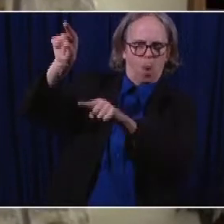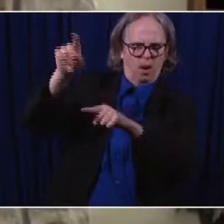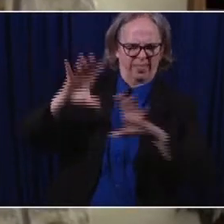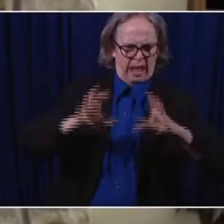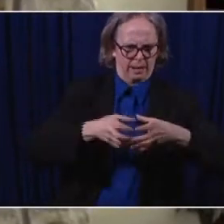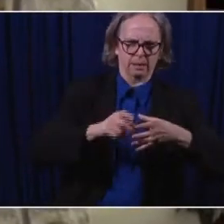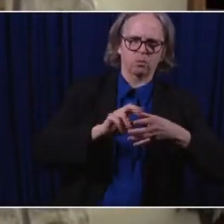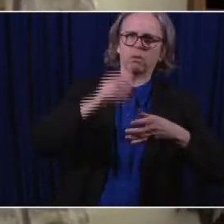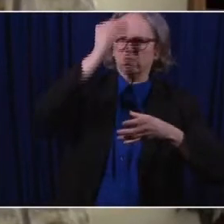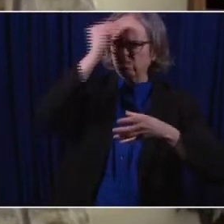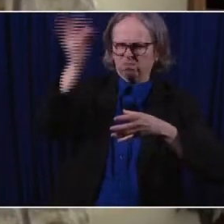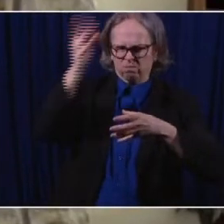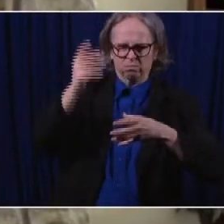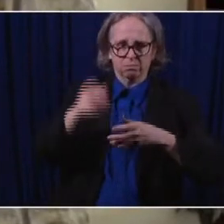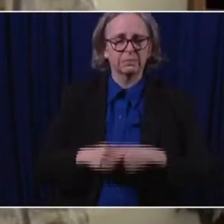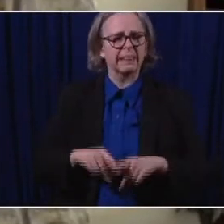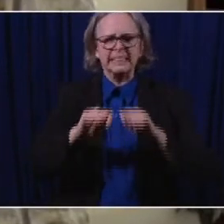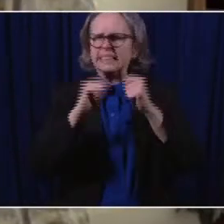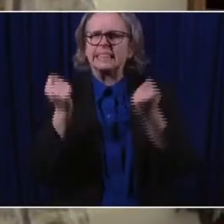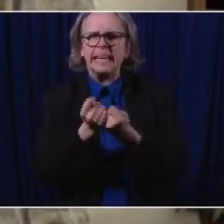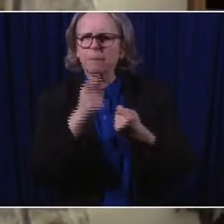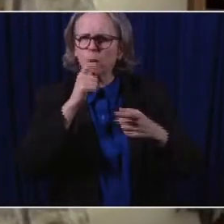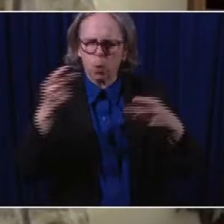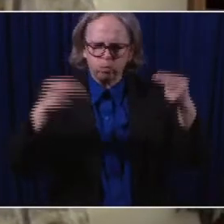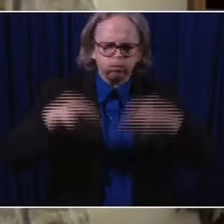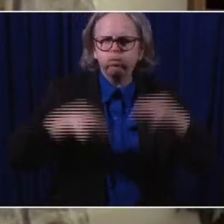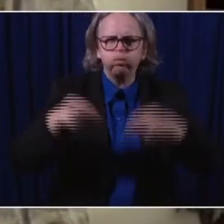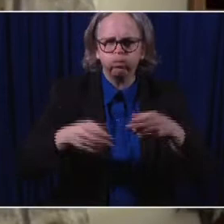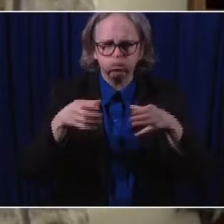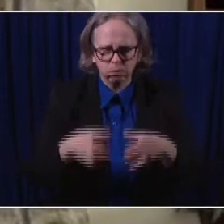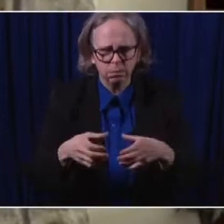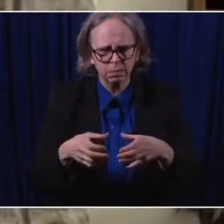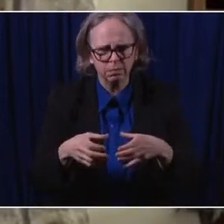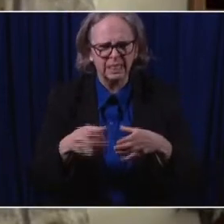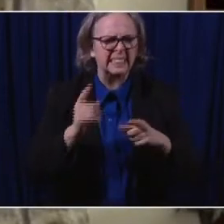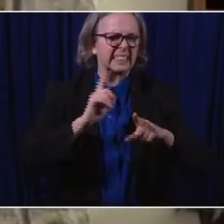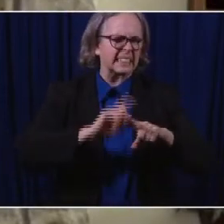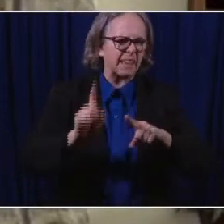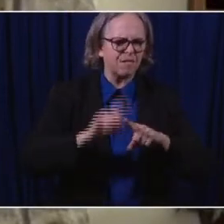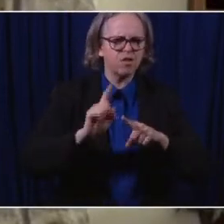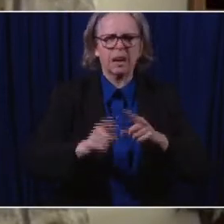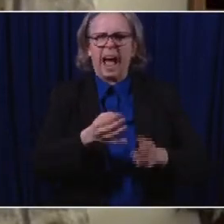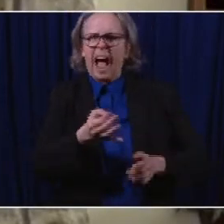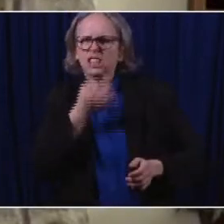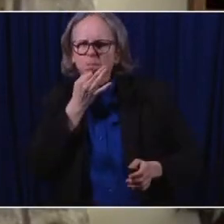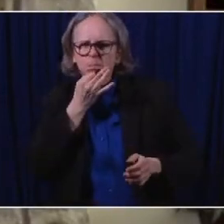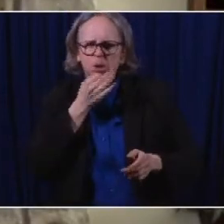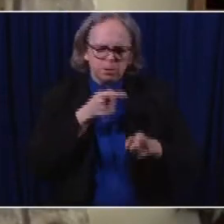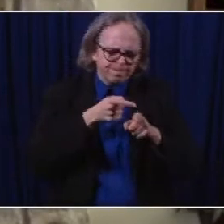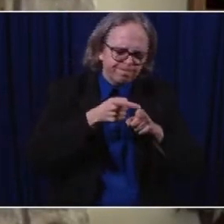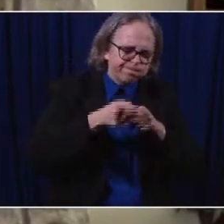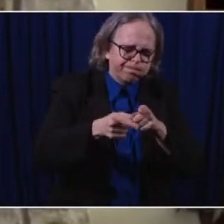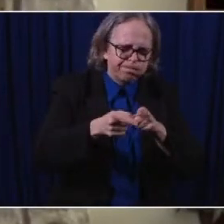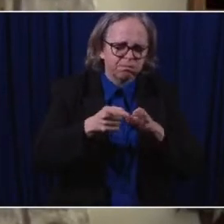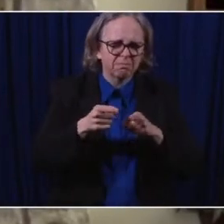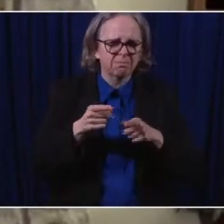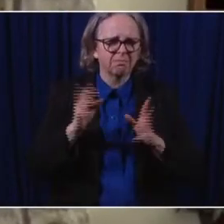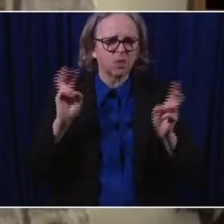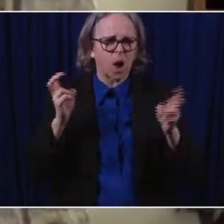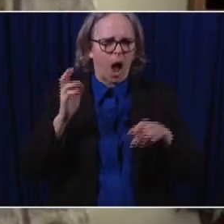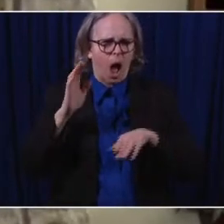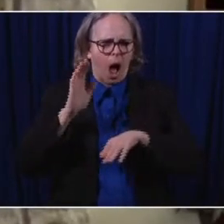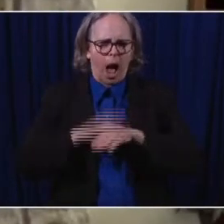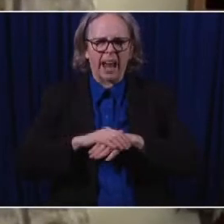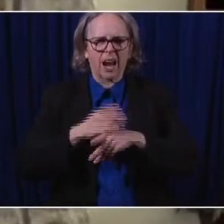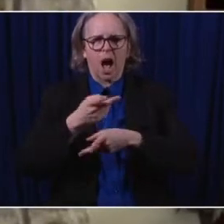on loan. They're on loan from some of Ohio's top banking and insurance companies, and we want to thank these companies for